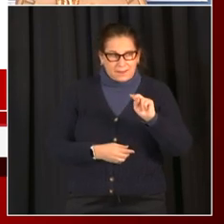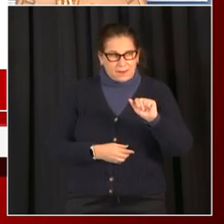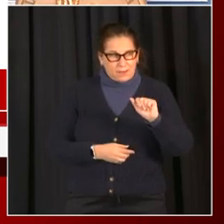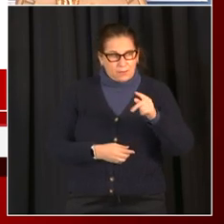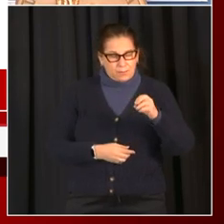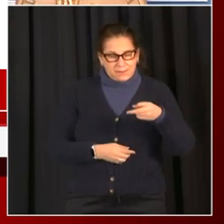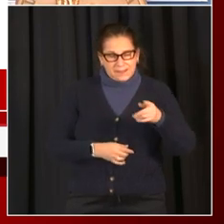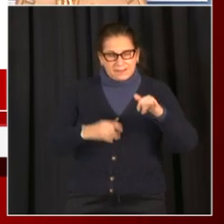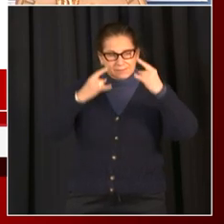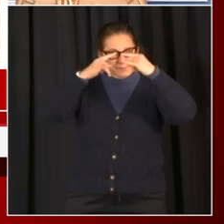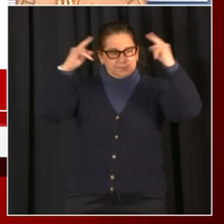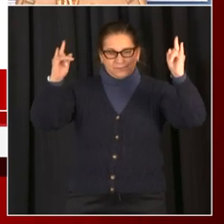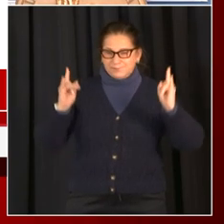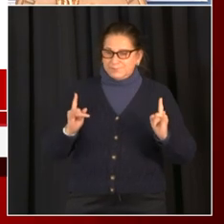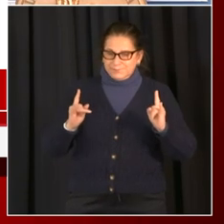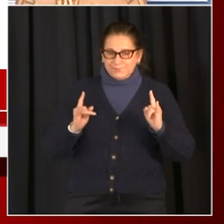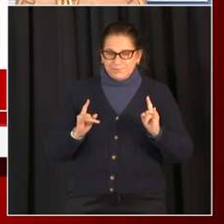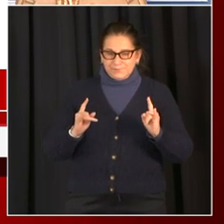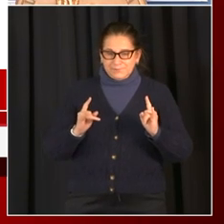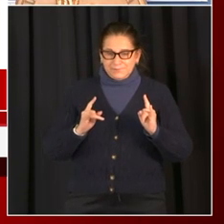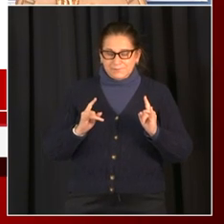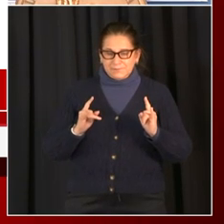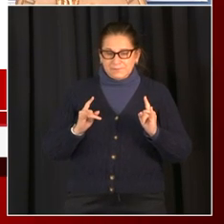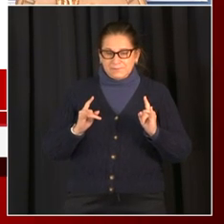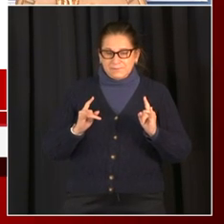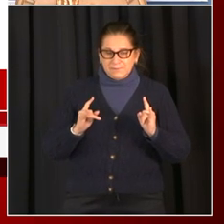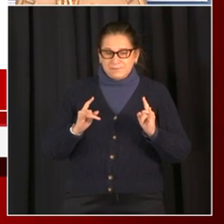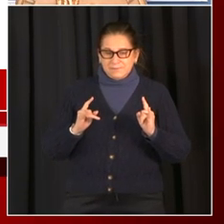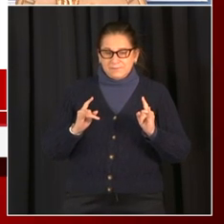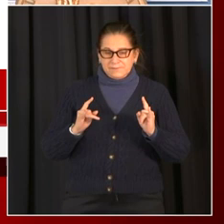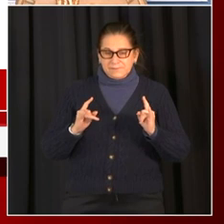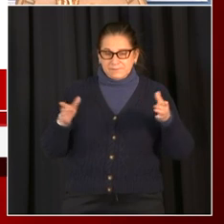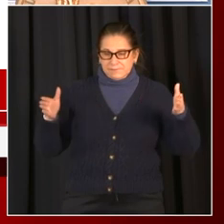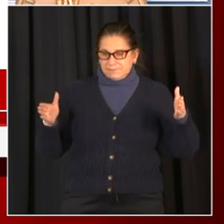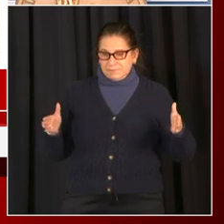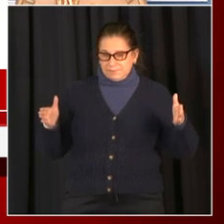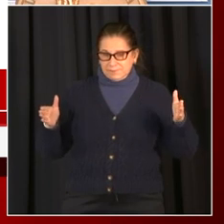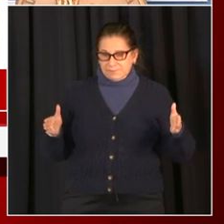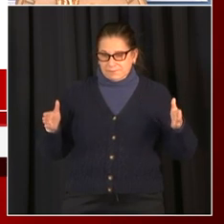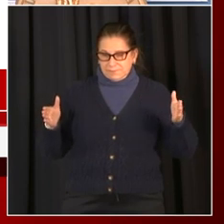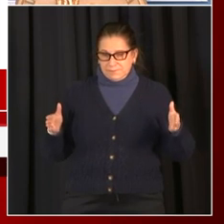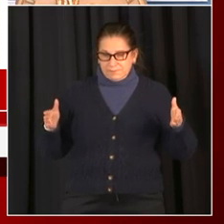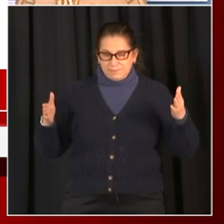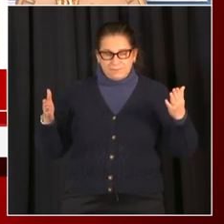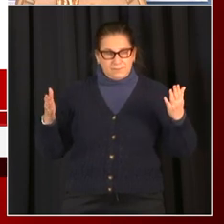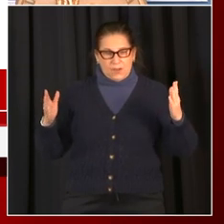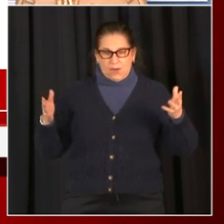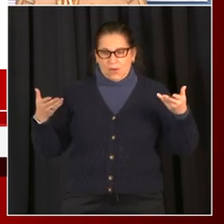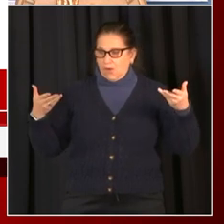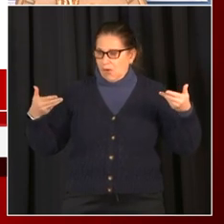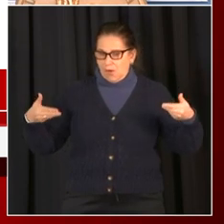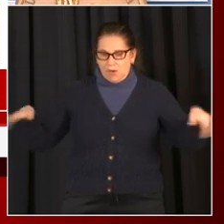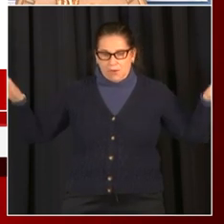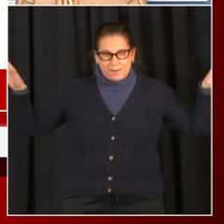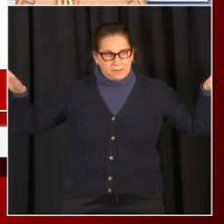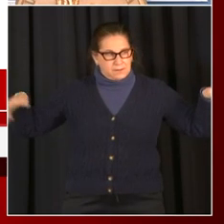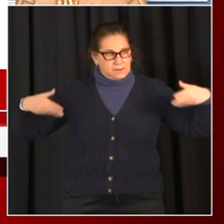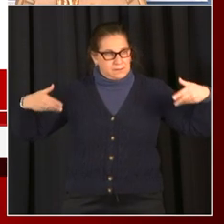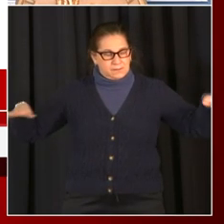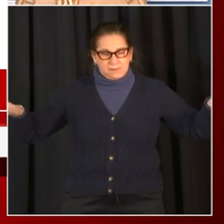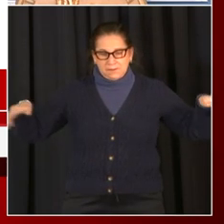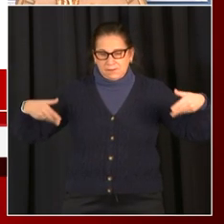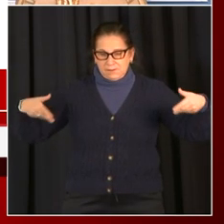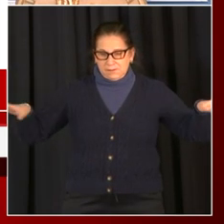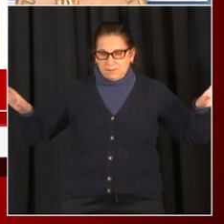to 2 side flaps or walls, as an example. And this is updated from 1